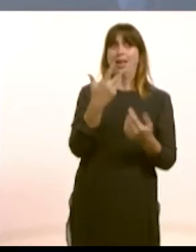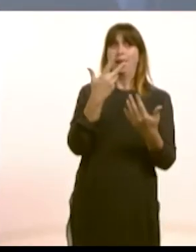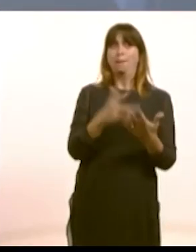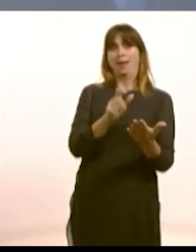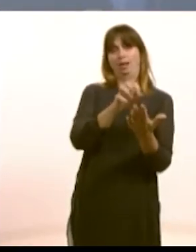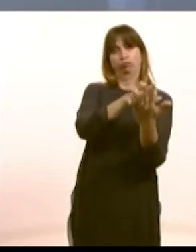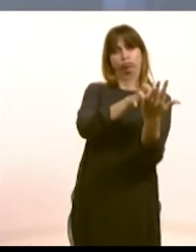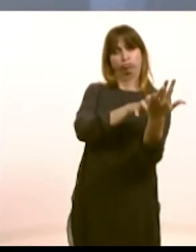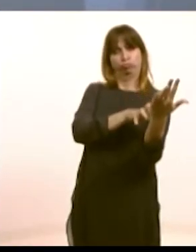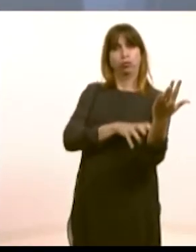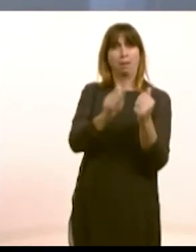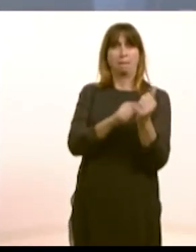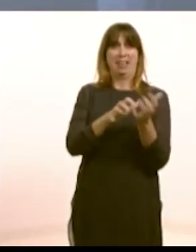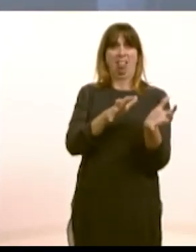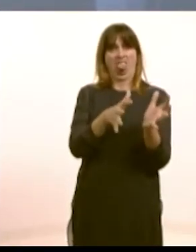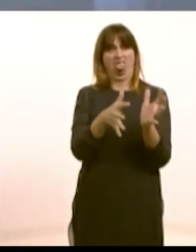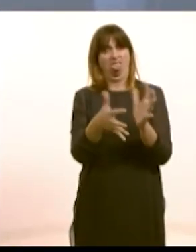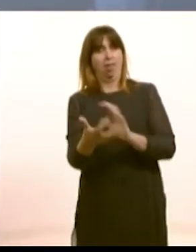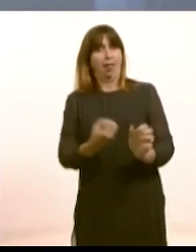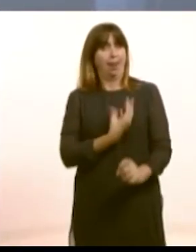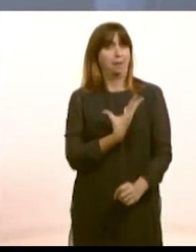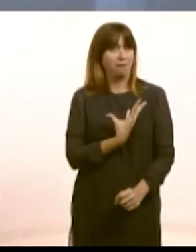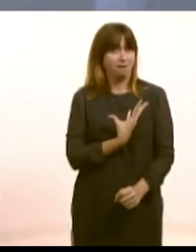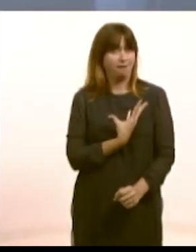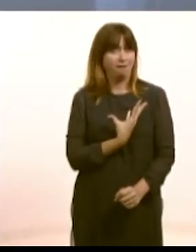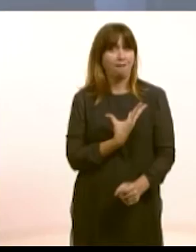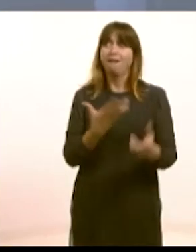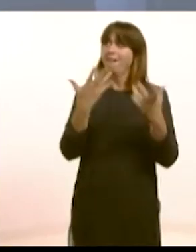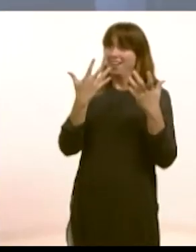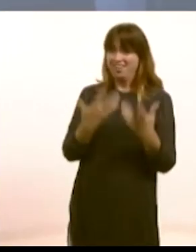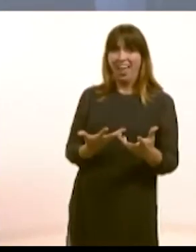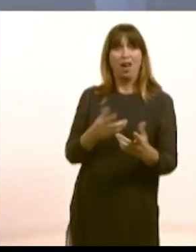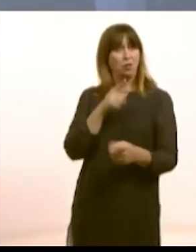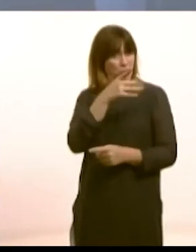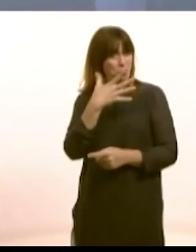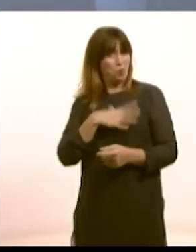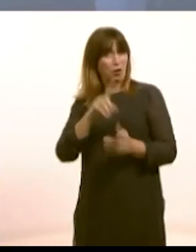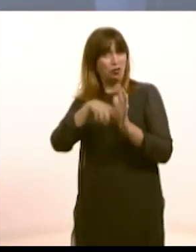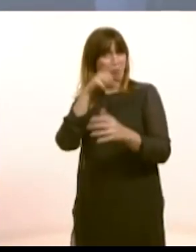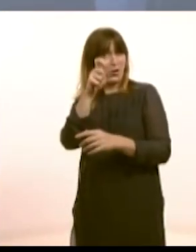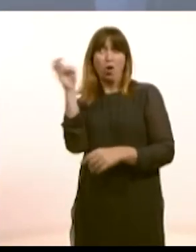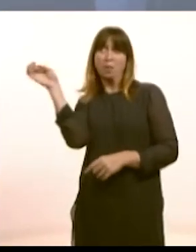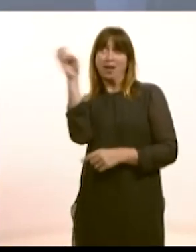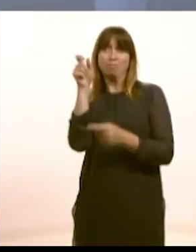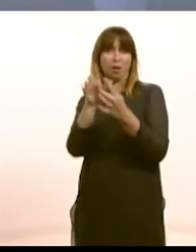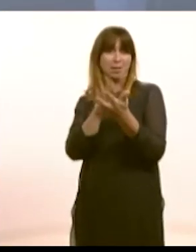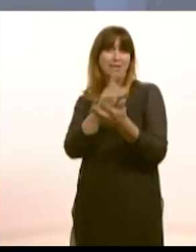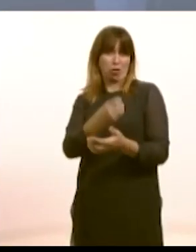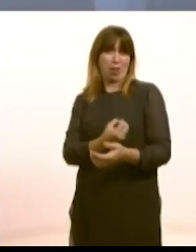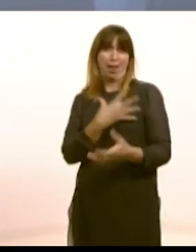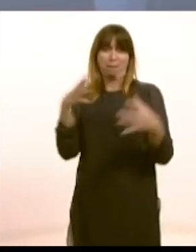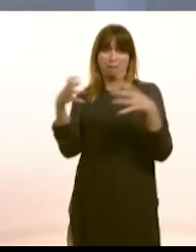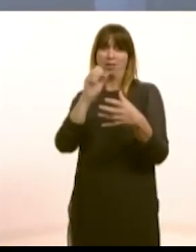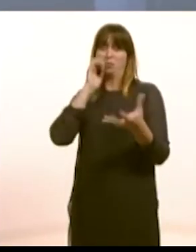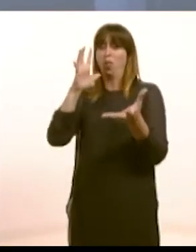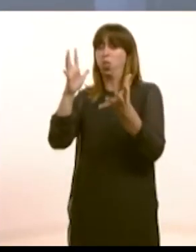and by having a Prime Minister who delivers for Wales is vital to have that person in number 10. You also went to the